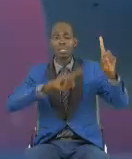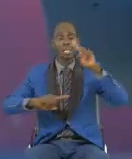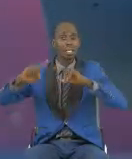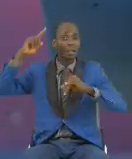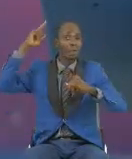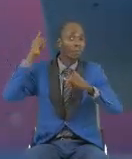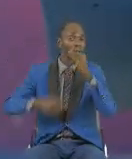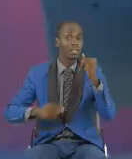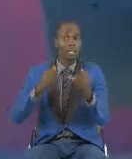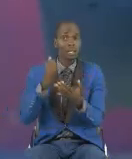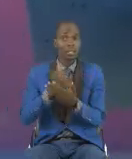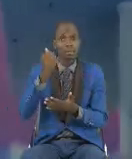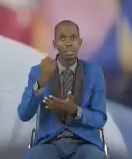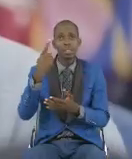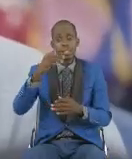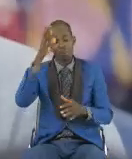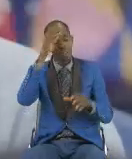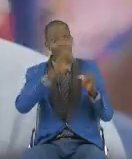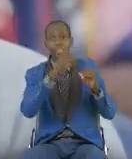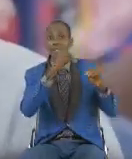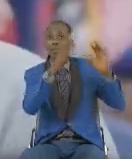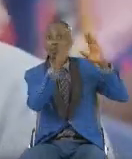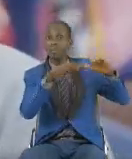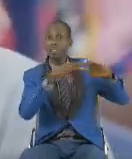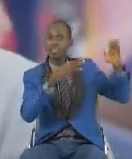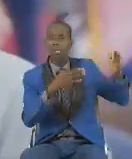father in the village rose up.